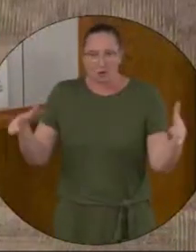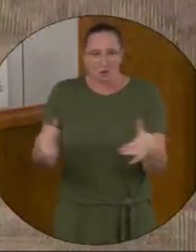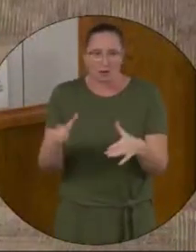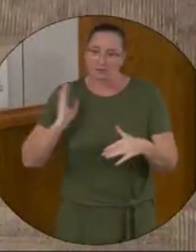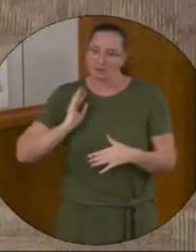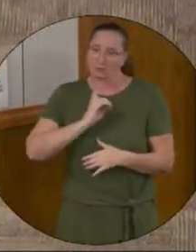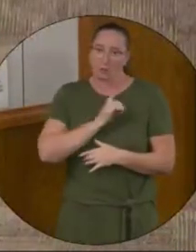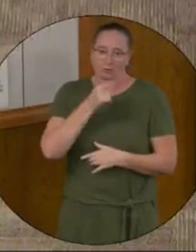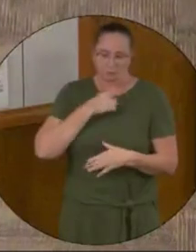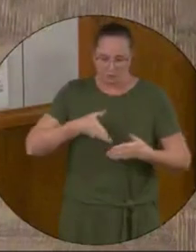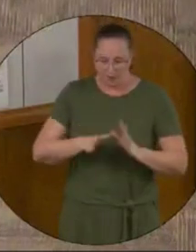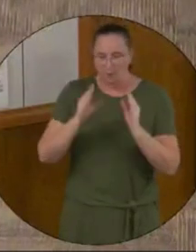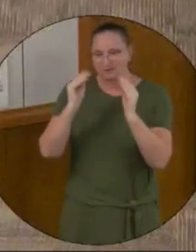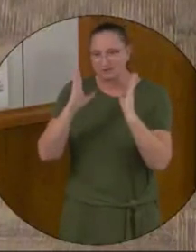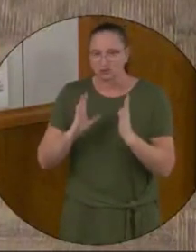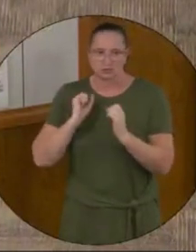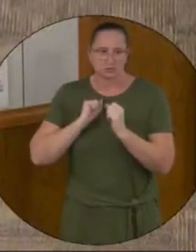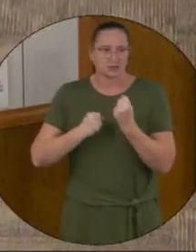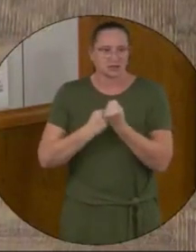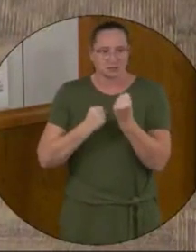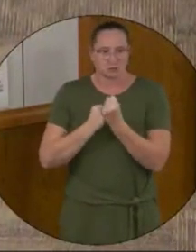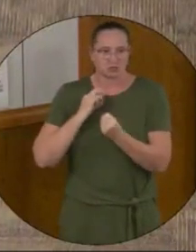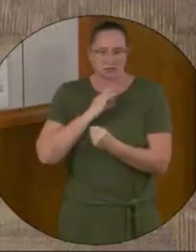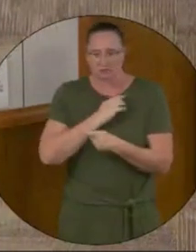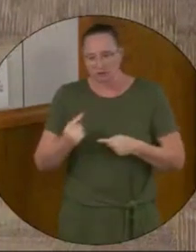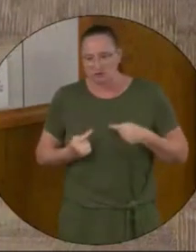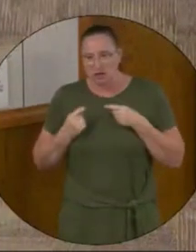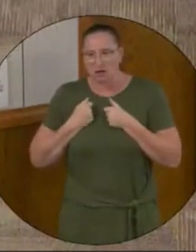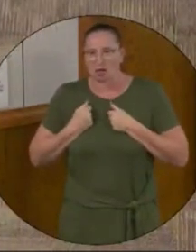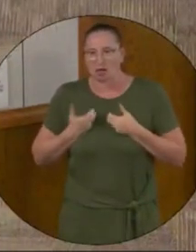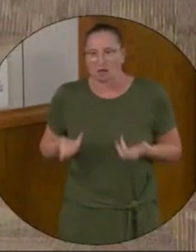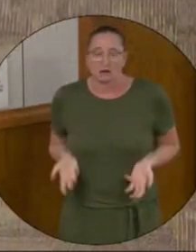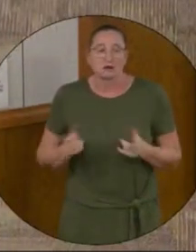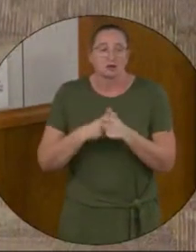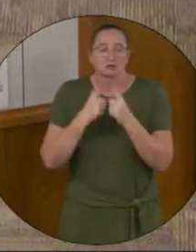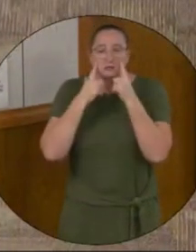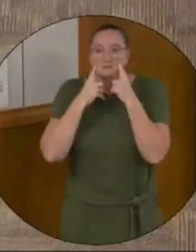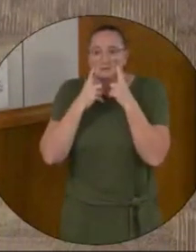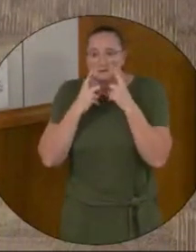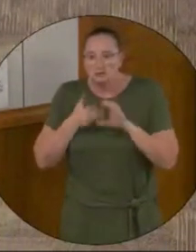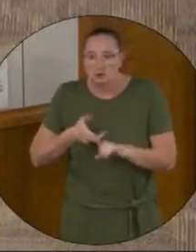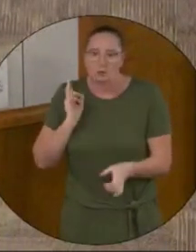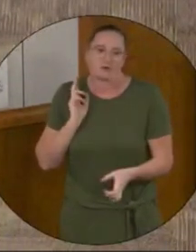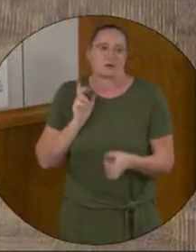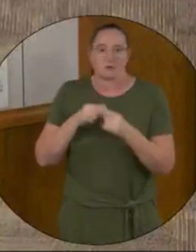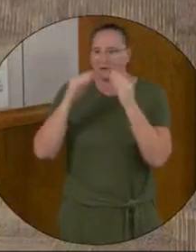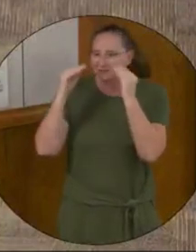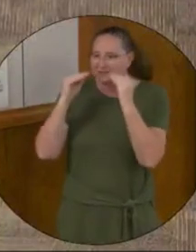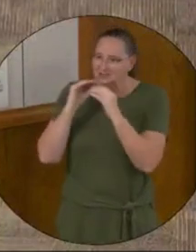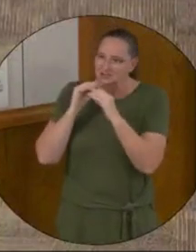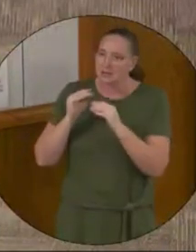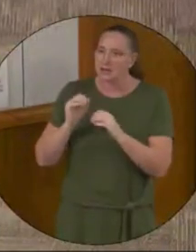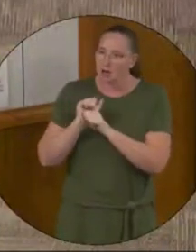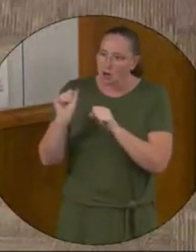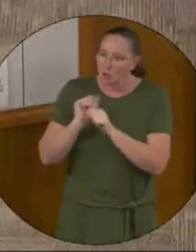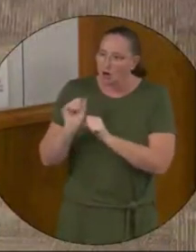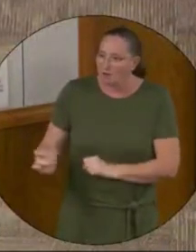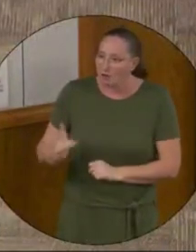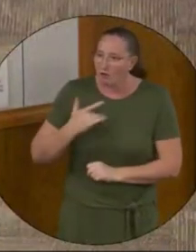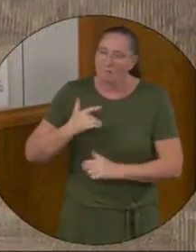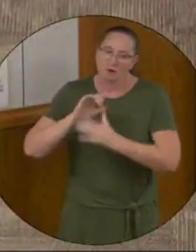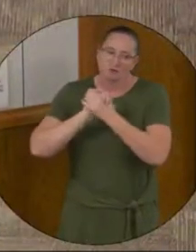board, you have allowed teachers and support staff to struggle to the point of exhaustion, to the point of tears and quitting. Teaching is a work of heart, but